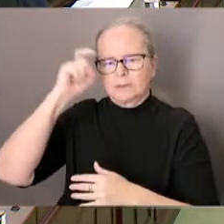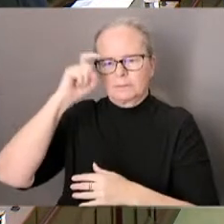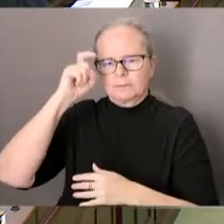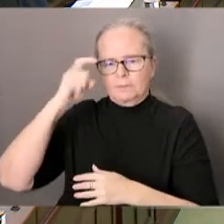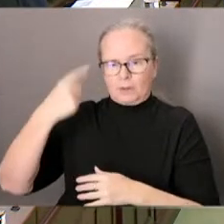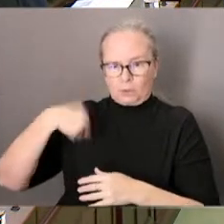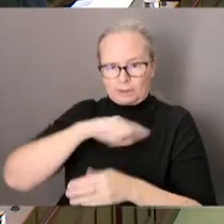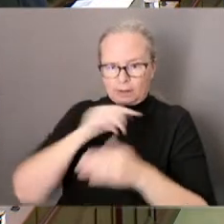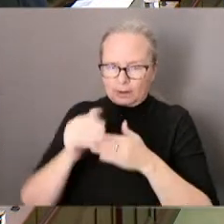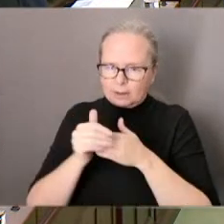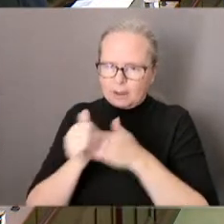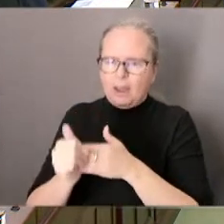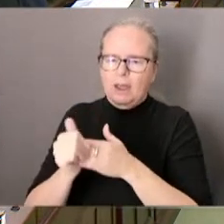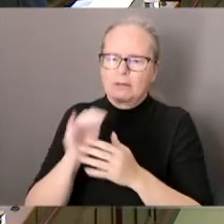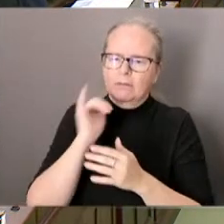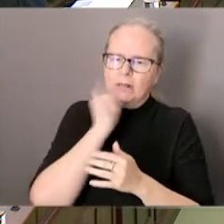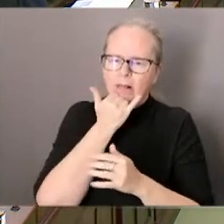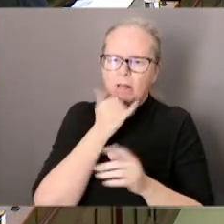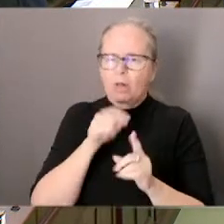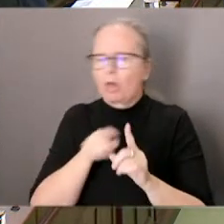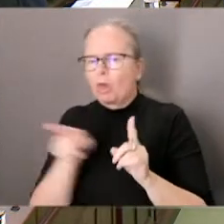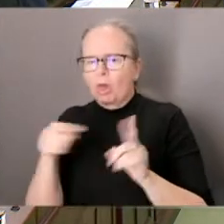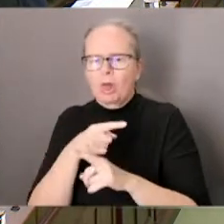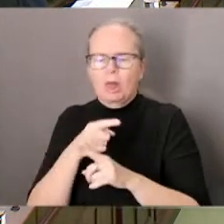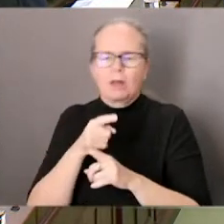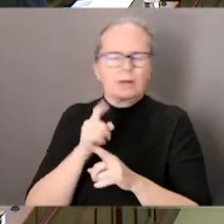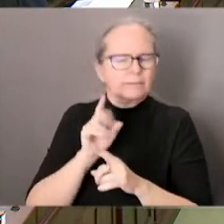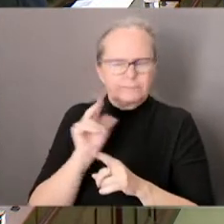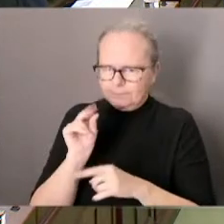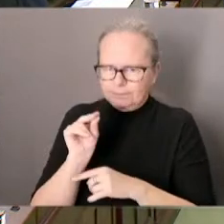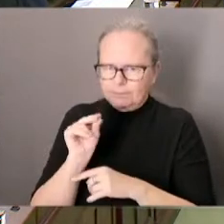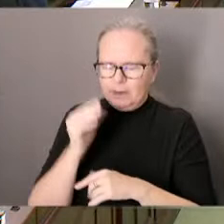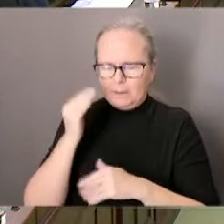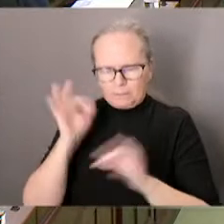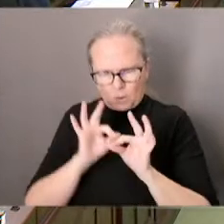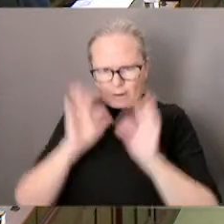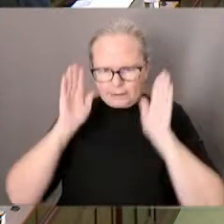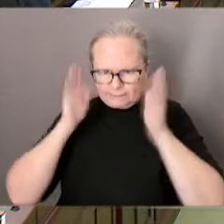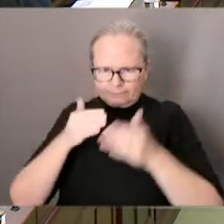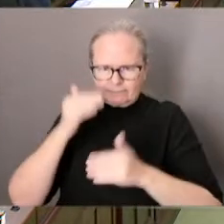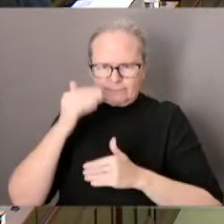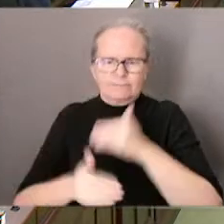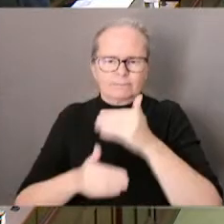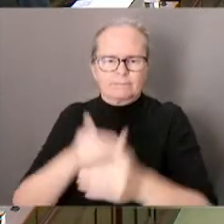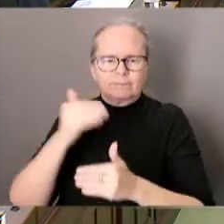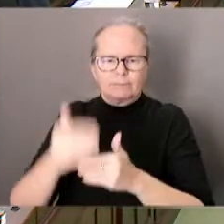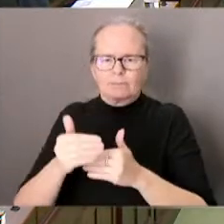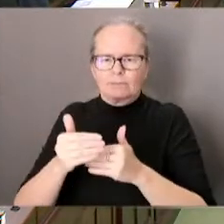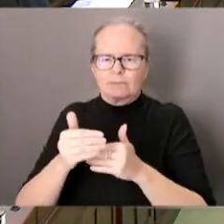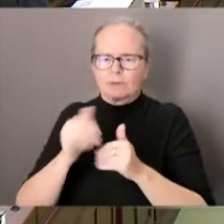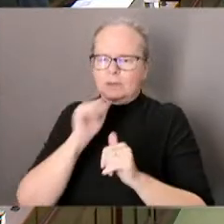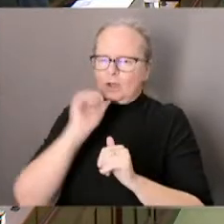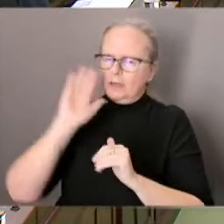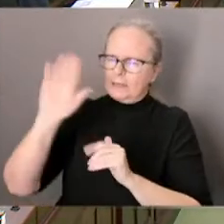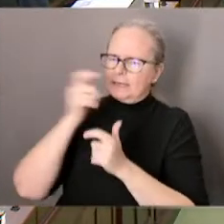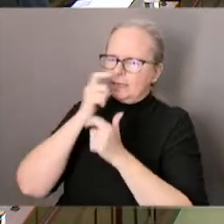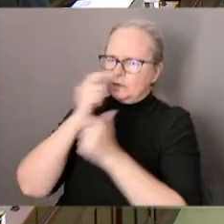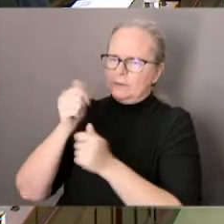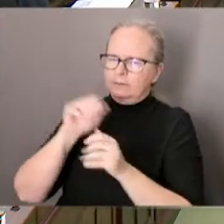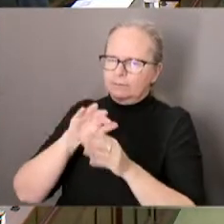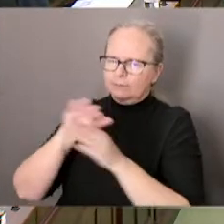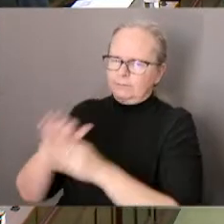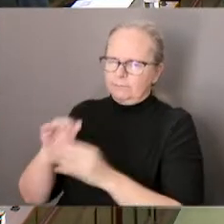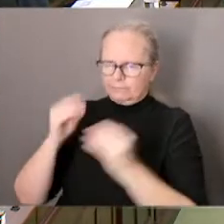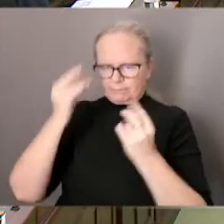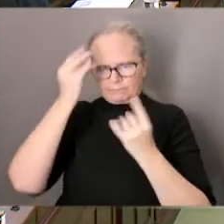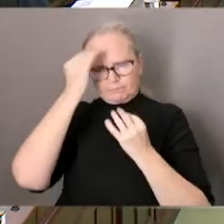or unworthy ideas but laying aside all private interest and Prejudice keep in mind their responsibility to seek to